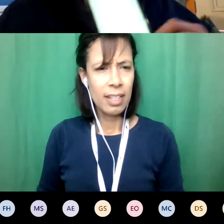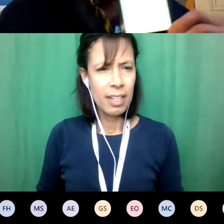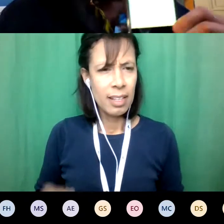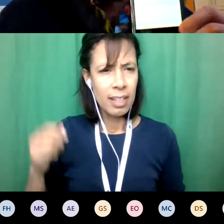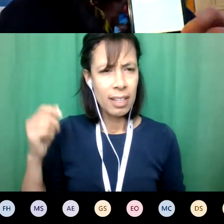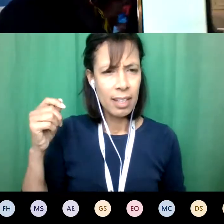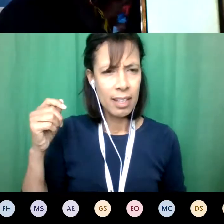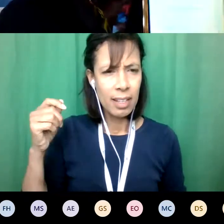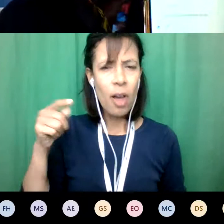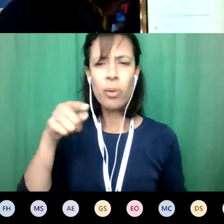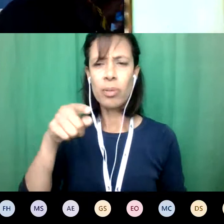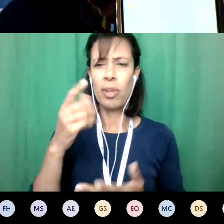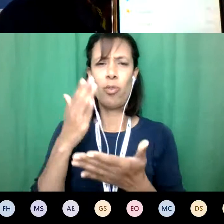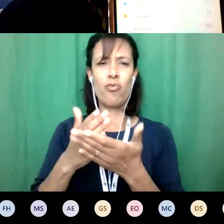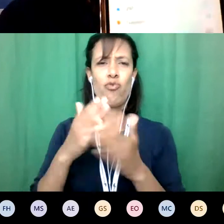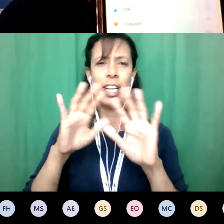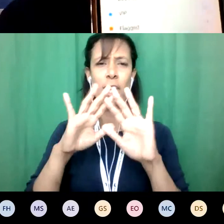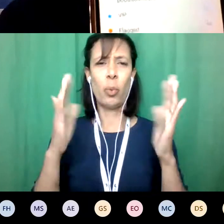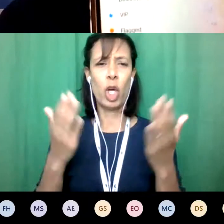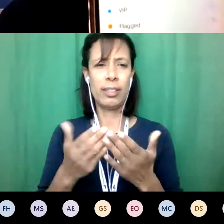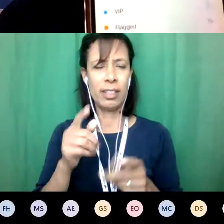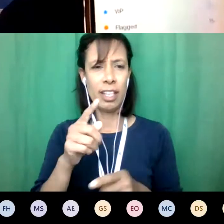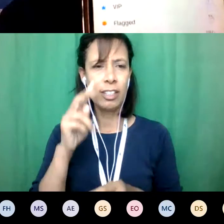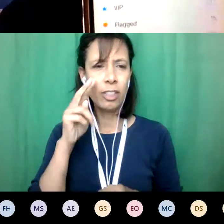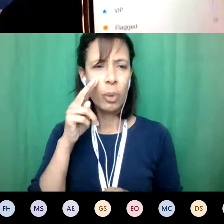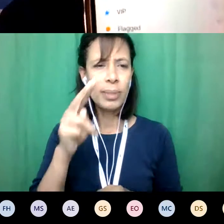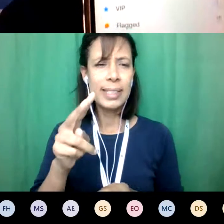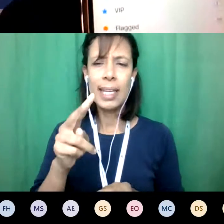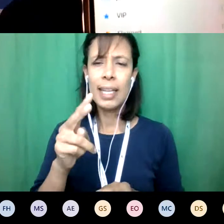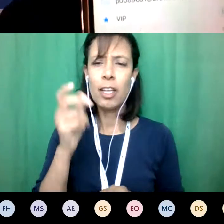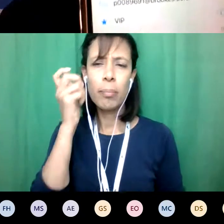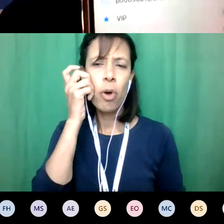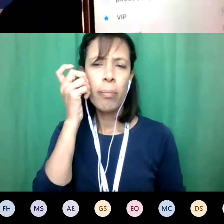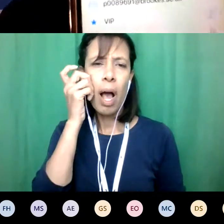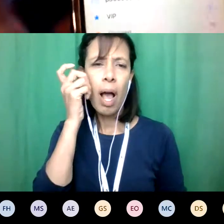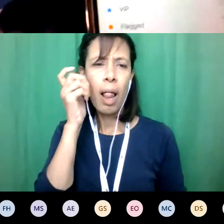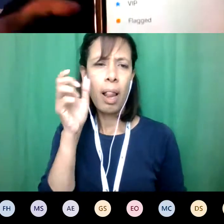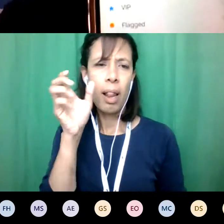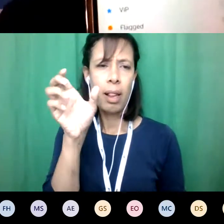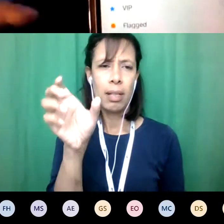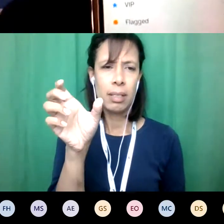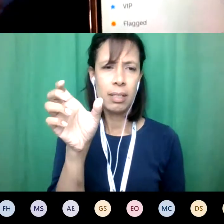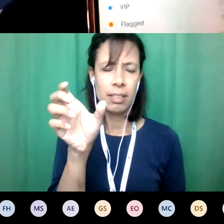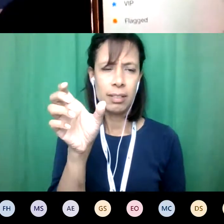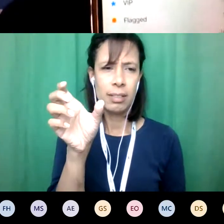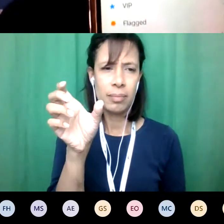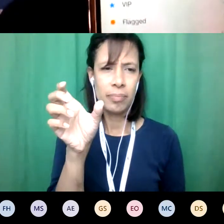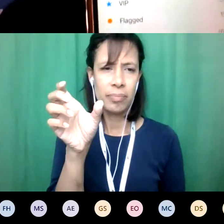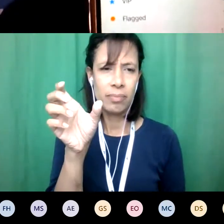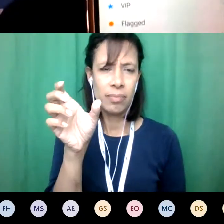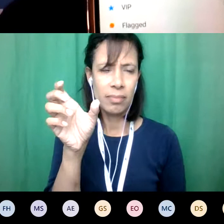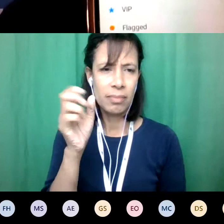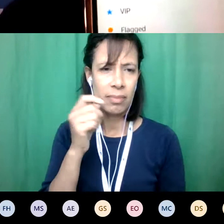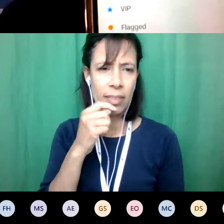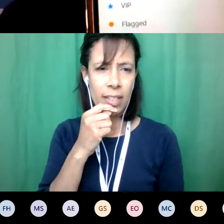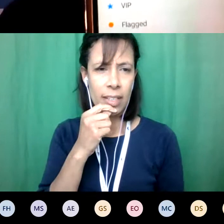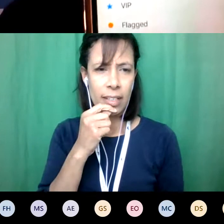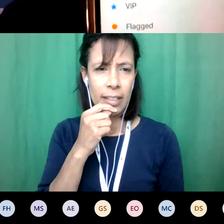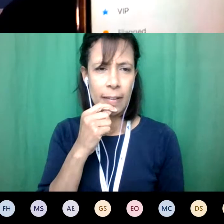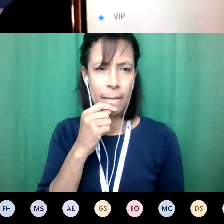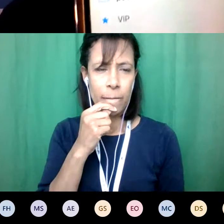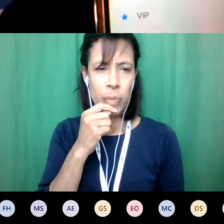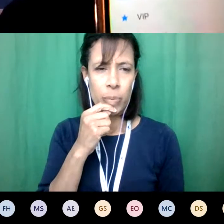Right, this is me in the real world now. Okay, here's my mobile phone, and you can see there on my, I know it's inverted, I think you might have it back to front, but you'll know